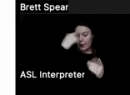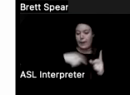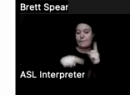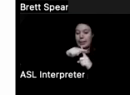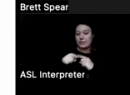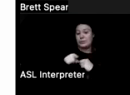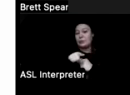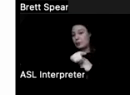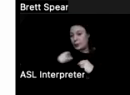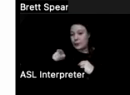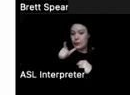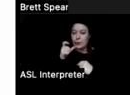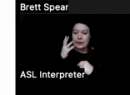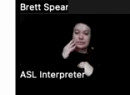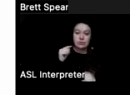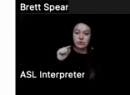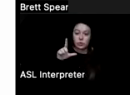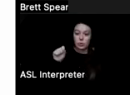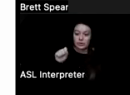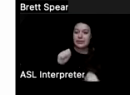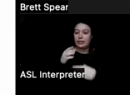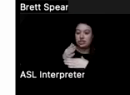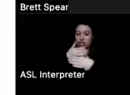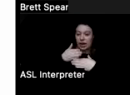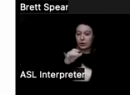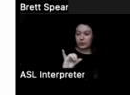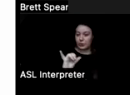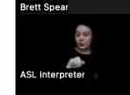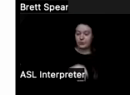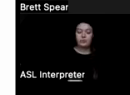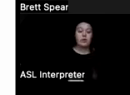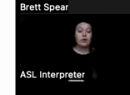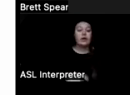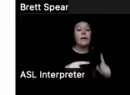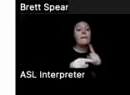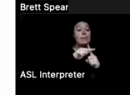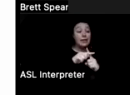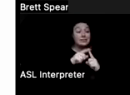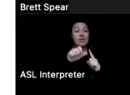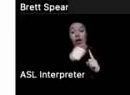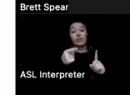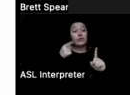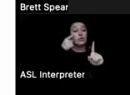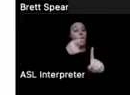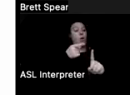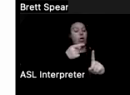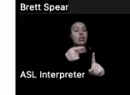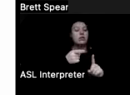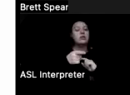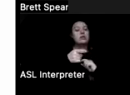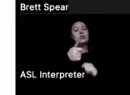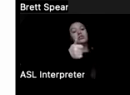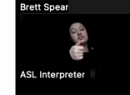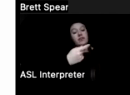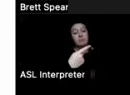have experience with. And ultimately, one of the goals of this is to figure out what is the benefit to you, as a PI to ultimately